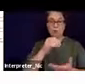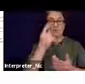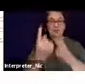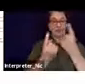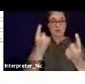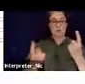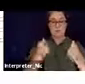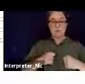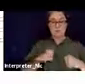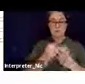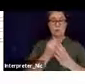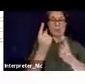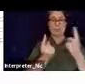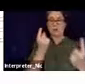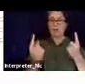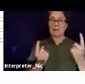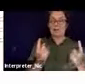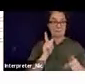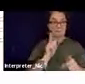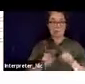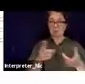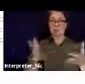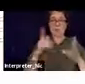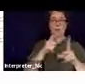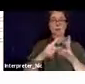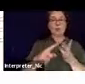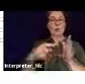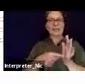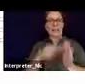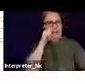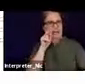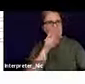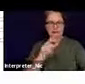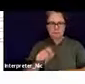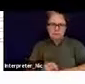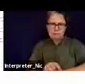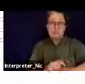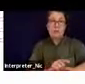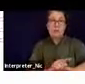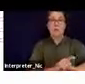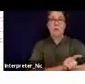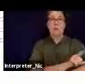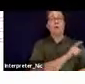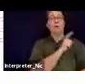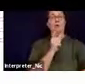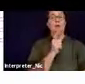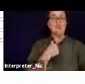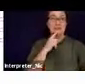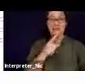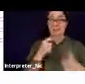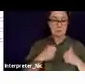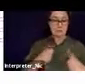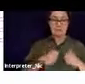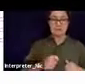of them do it. And I always give them the opt out. They don't want to. But you can see their confidence grow. And I always say, know, practice it. Do it in of the bathroom